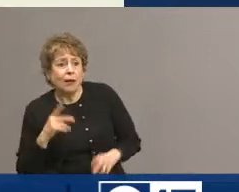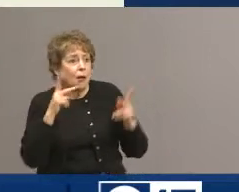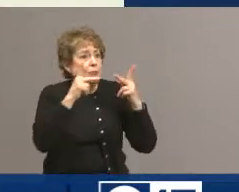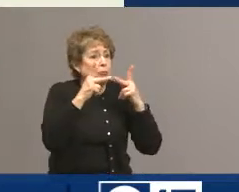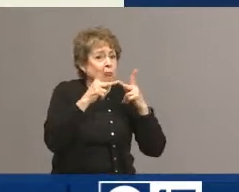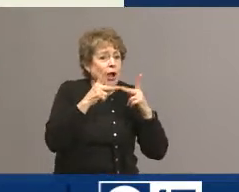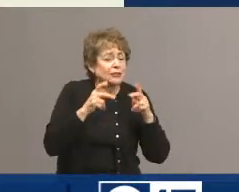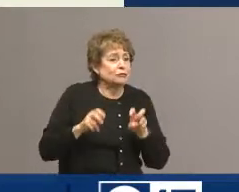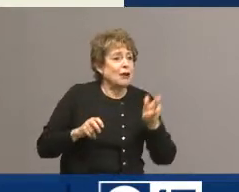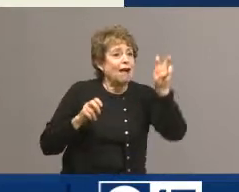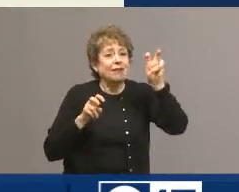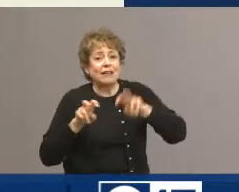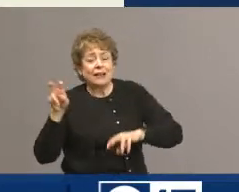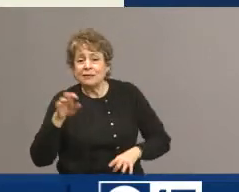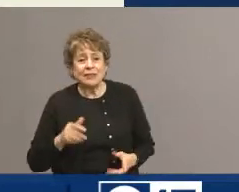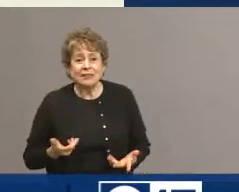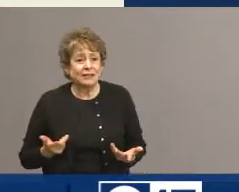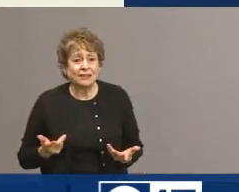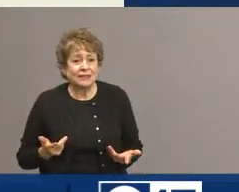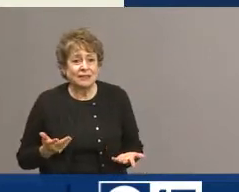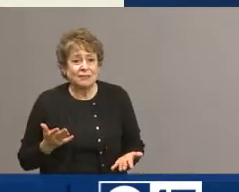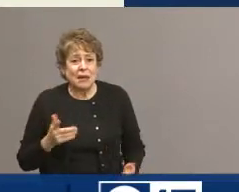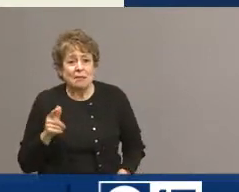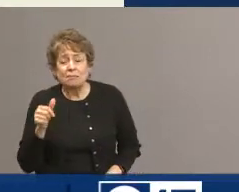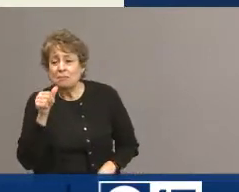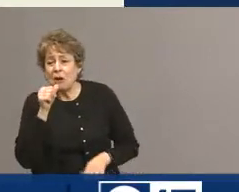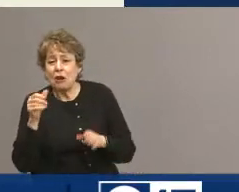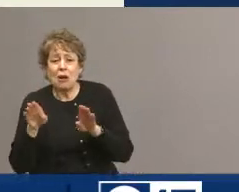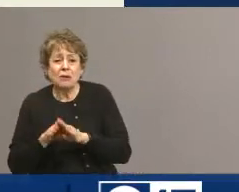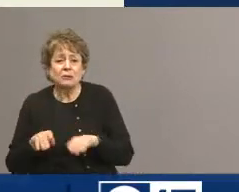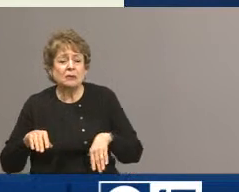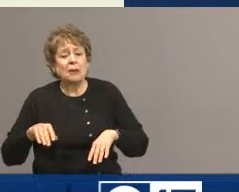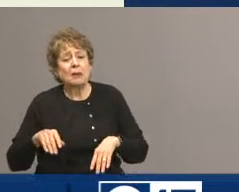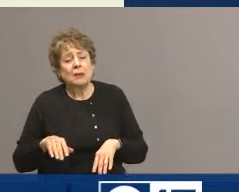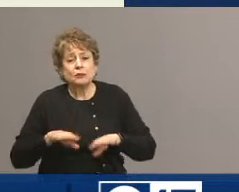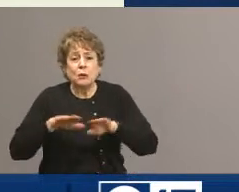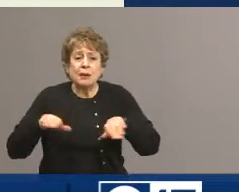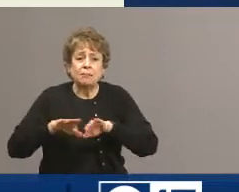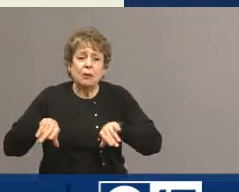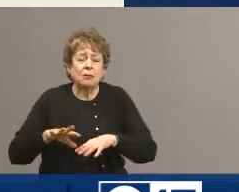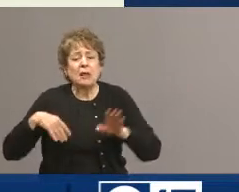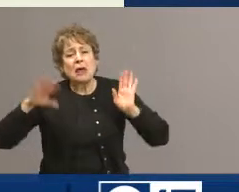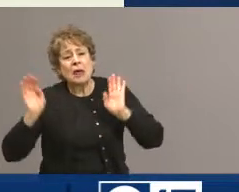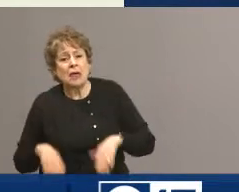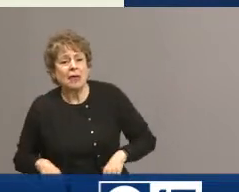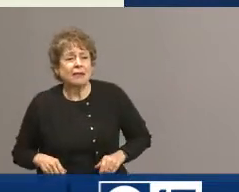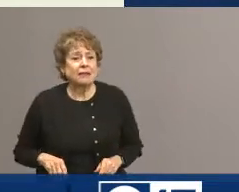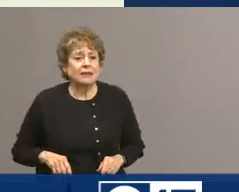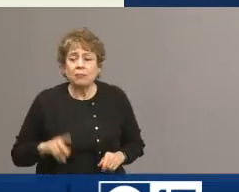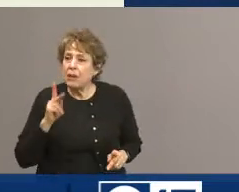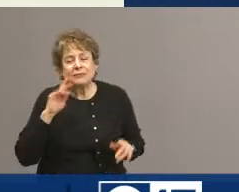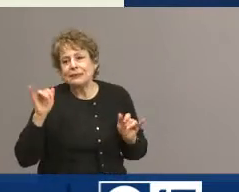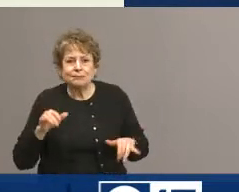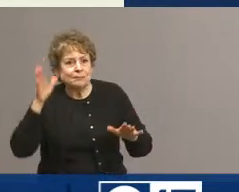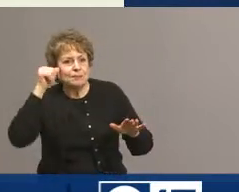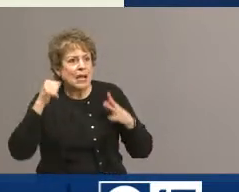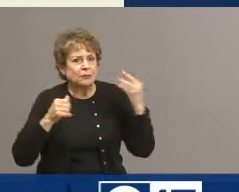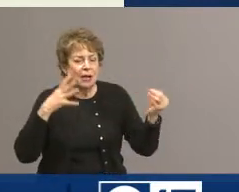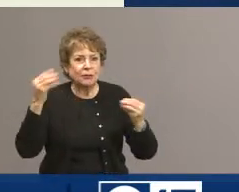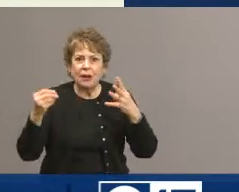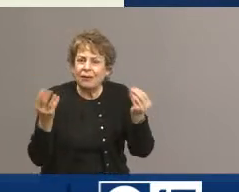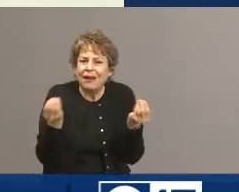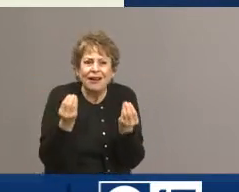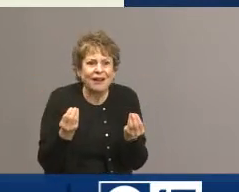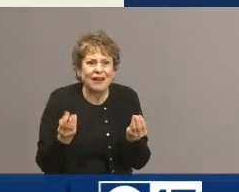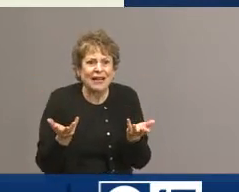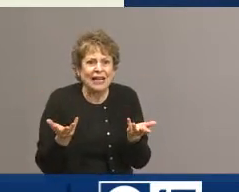may be closed, but folks are still going out and about. For a month and a half, we have been urging people to stay at home, take precautions, but